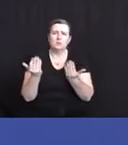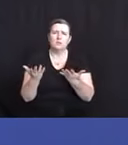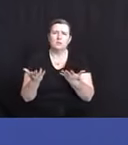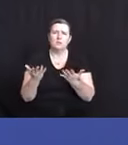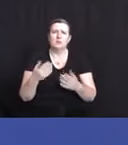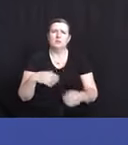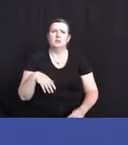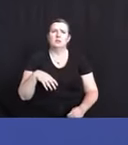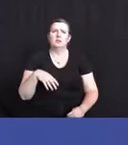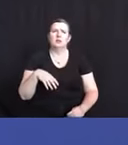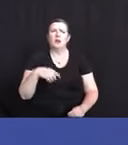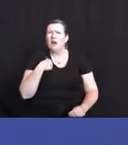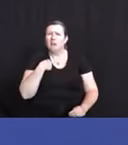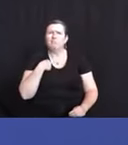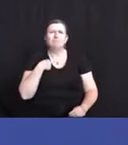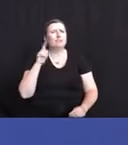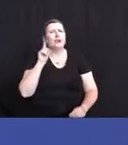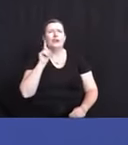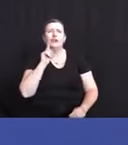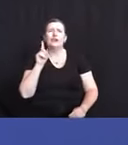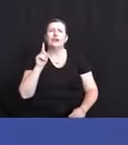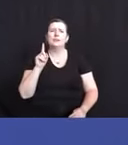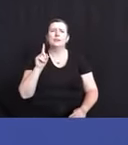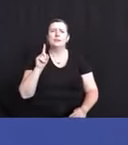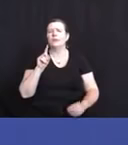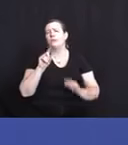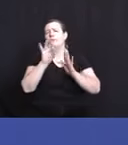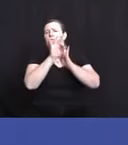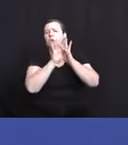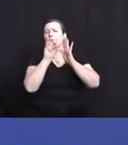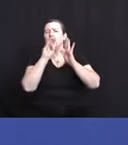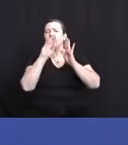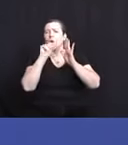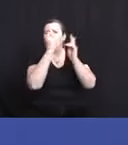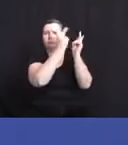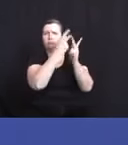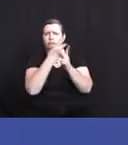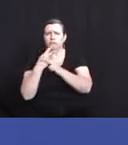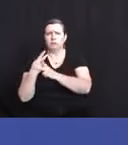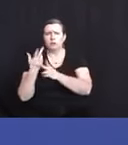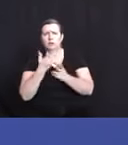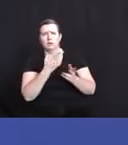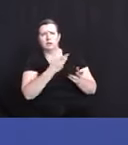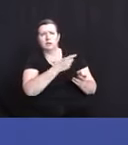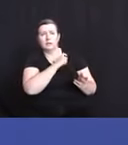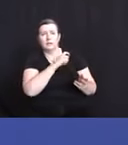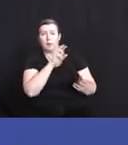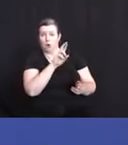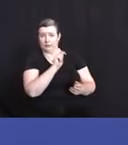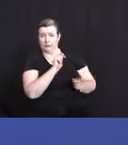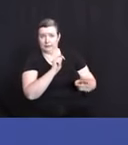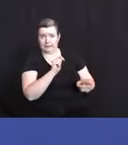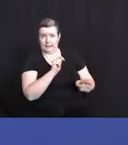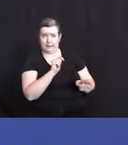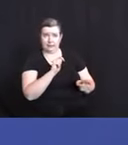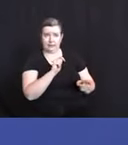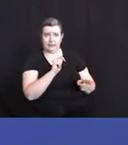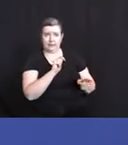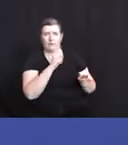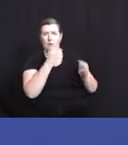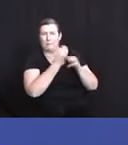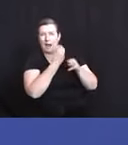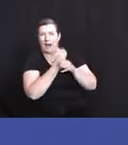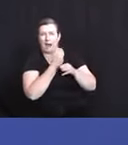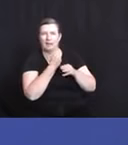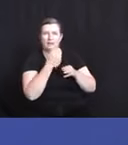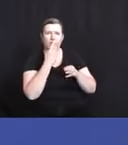an algorithm that's used to calculate it, but in as simple a term as possible, can you describe what this thing